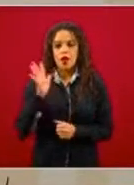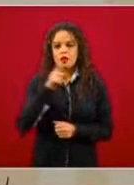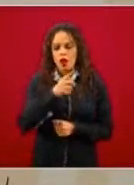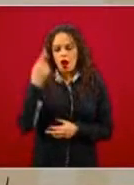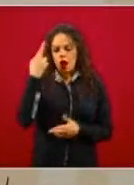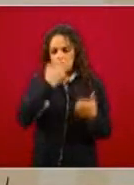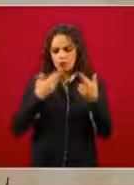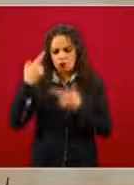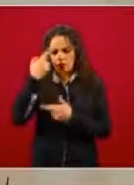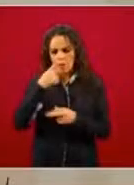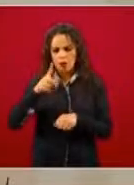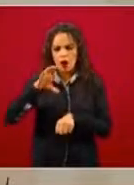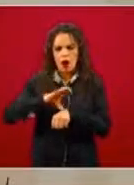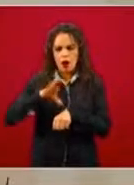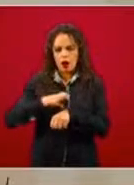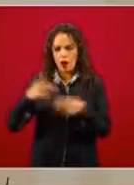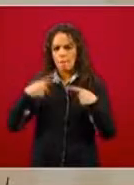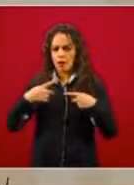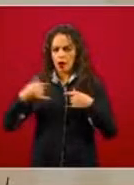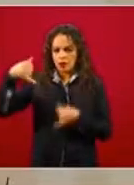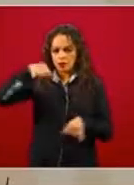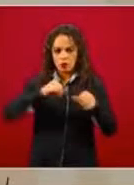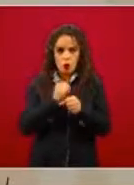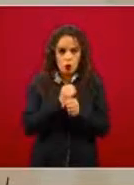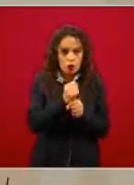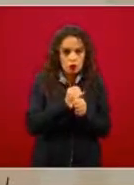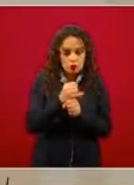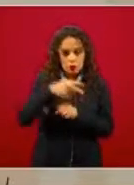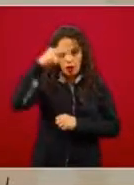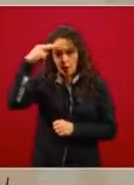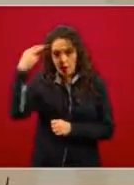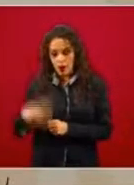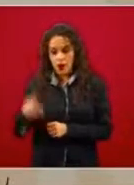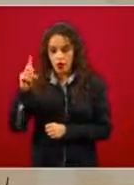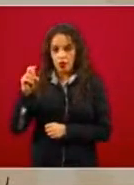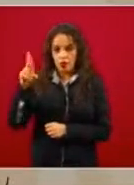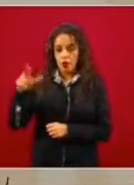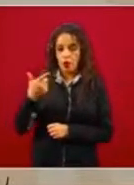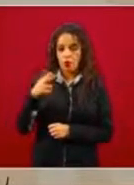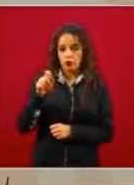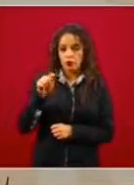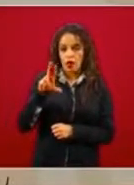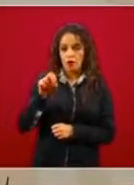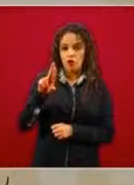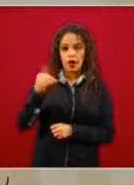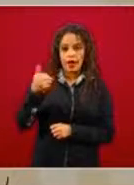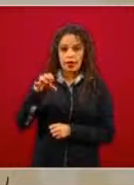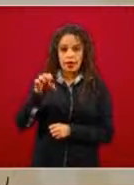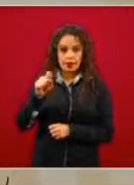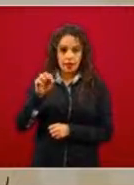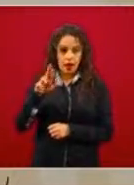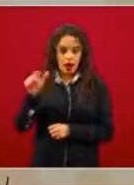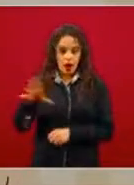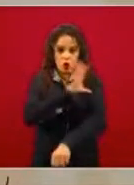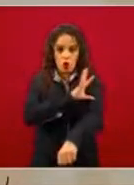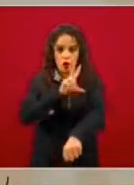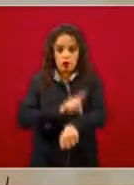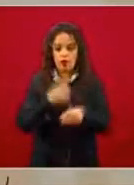did look at it at clinical essays where we do have Mexican researchers